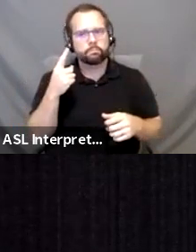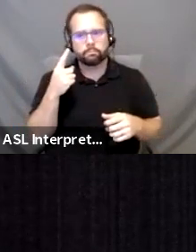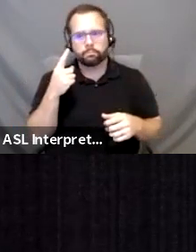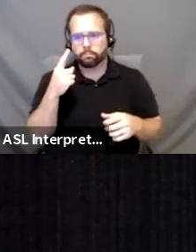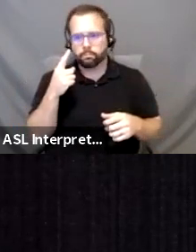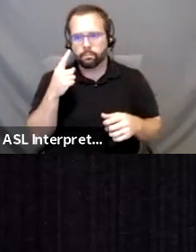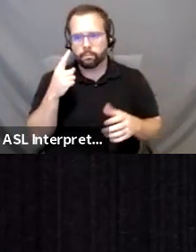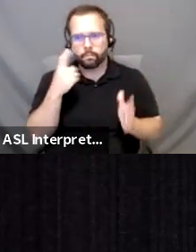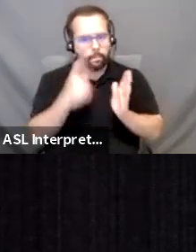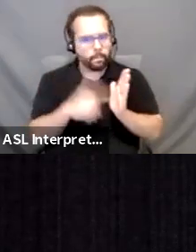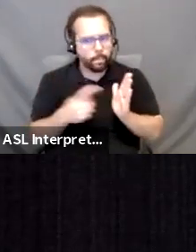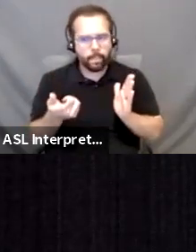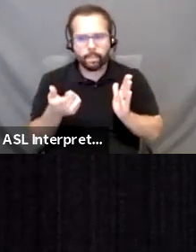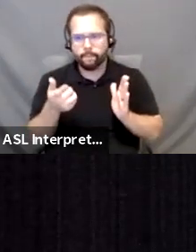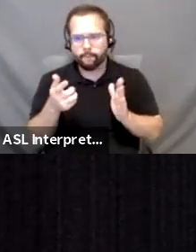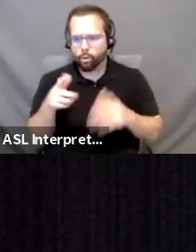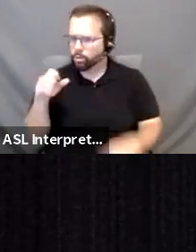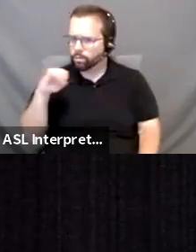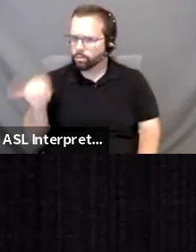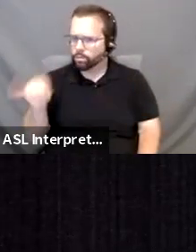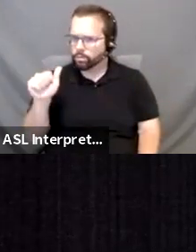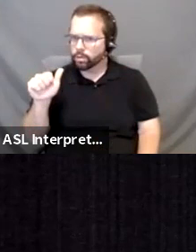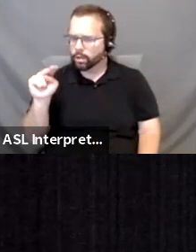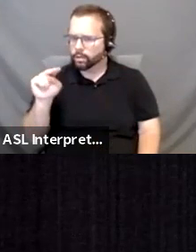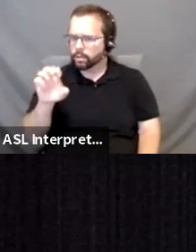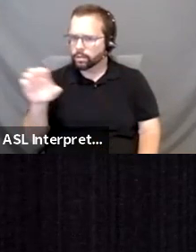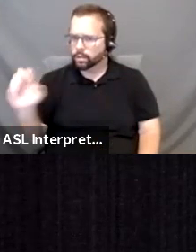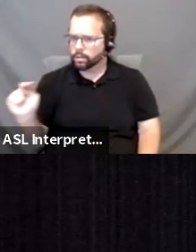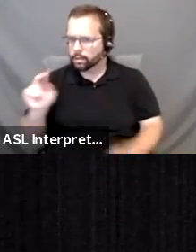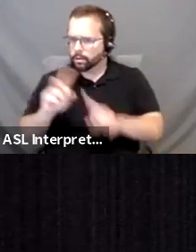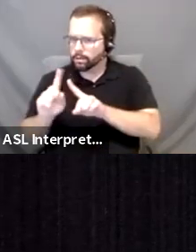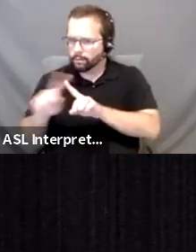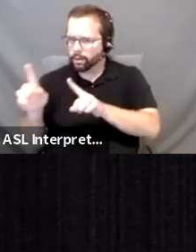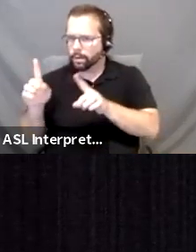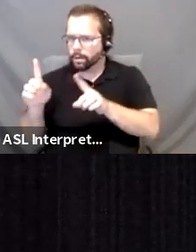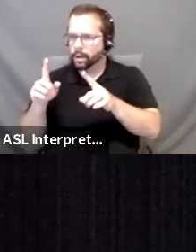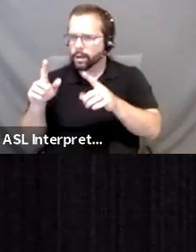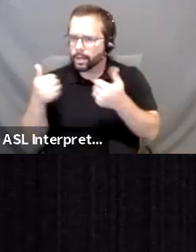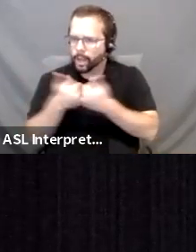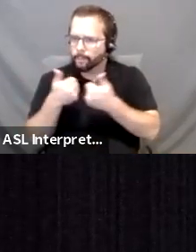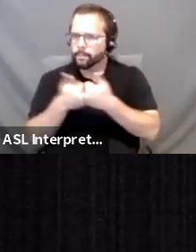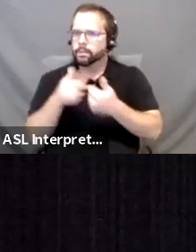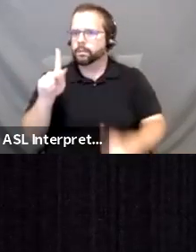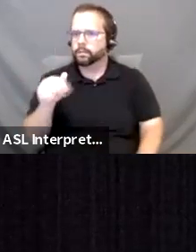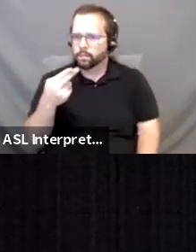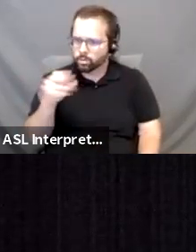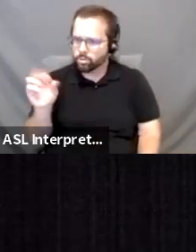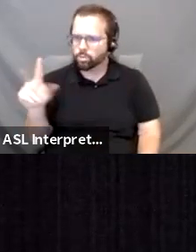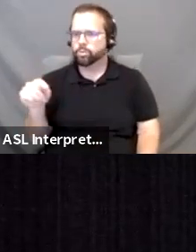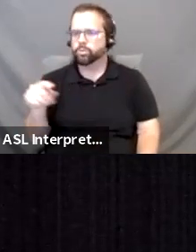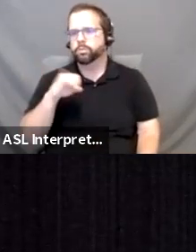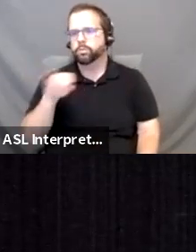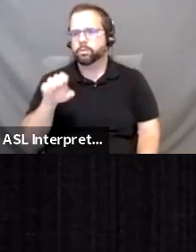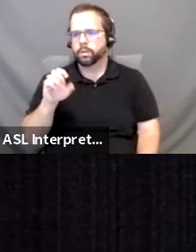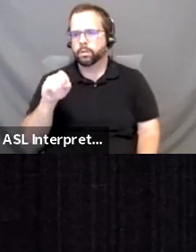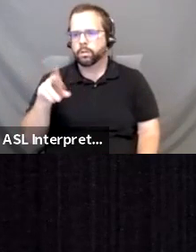in. Playing games together online using platforms like Kahoot, Jeopardy, Labs, Trivia, etc. really helps with connection while on